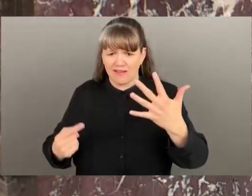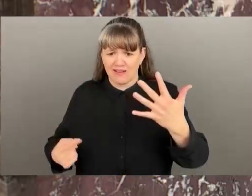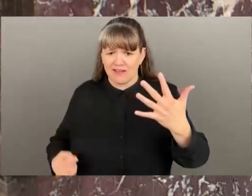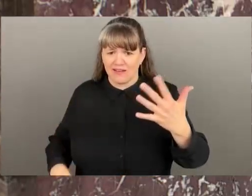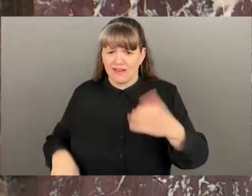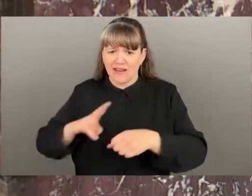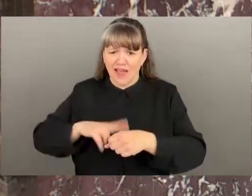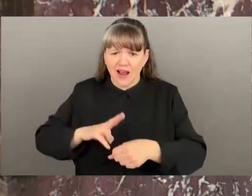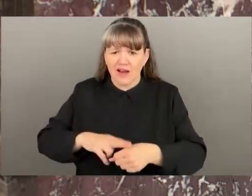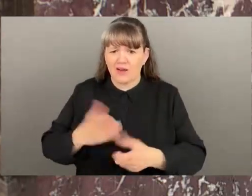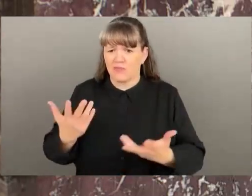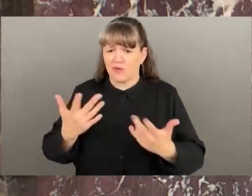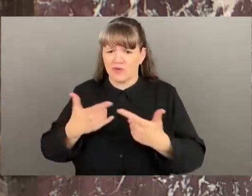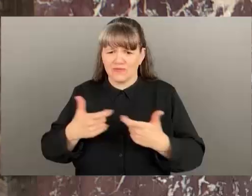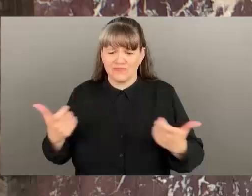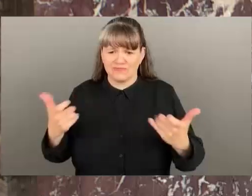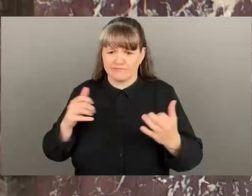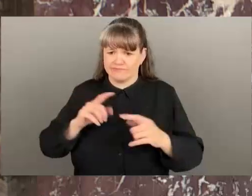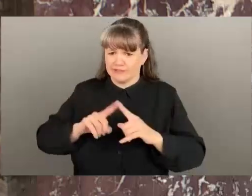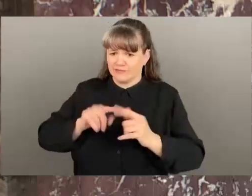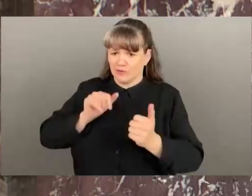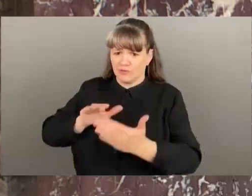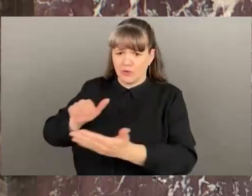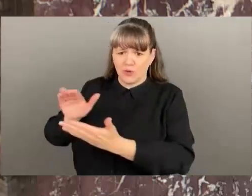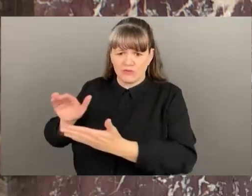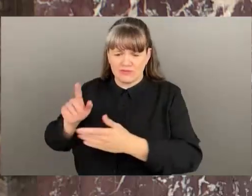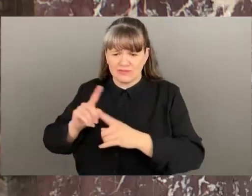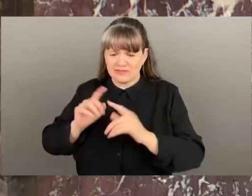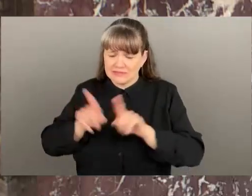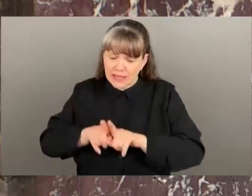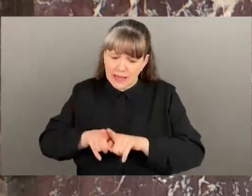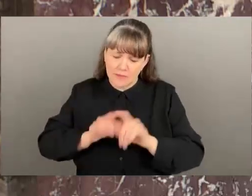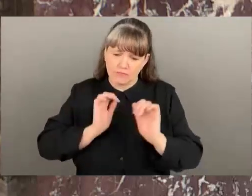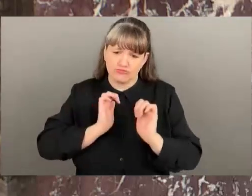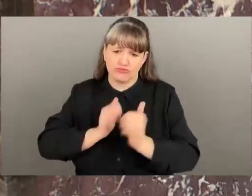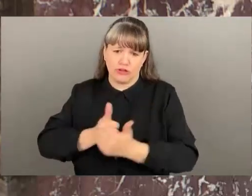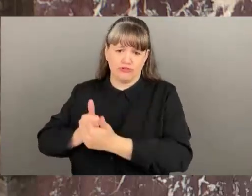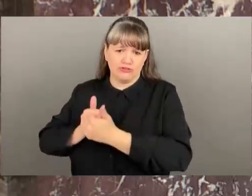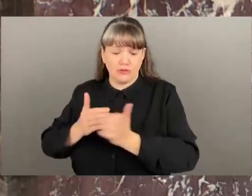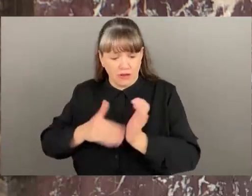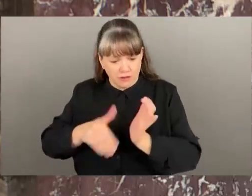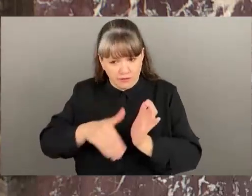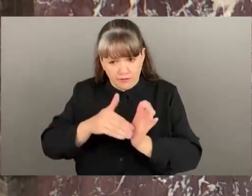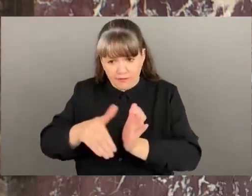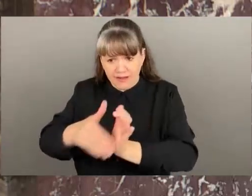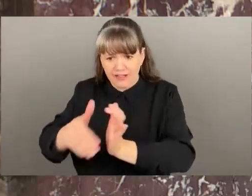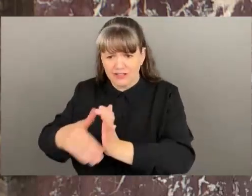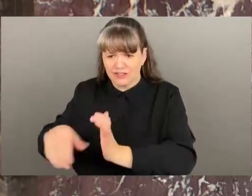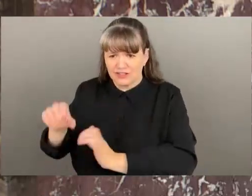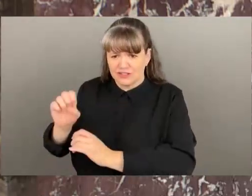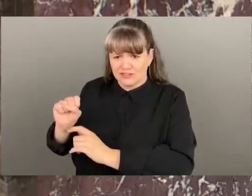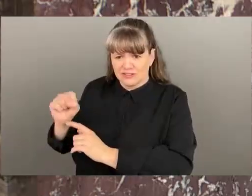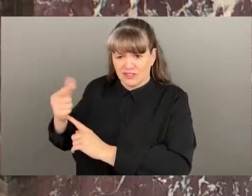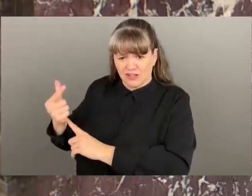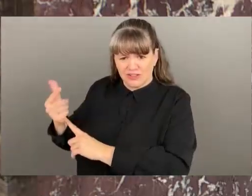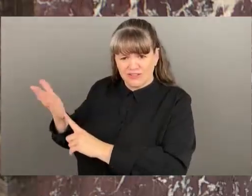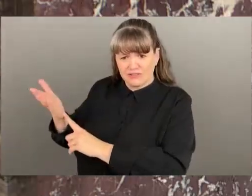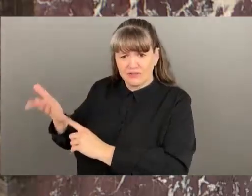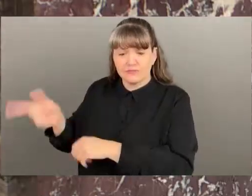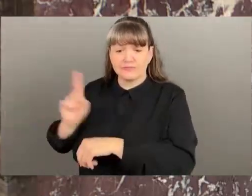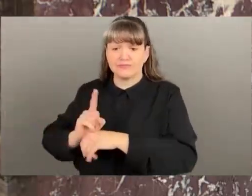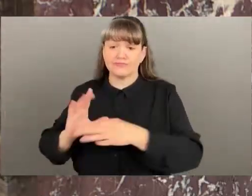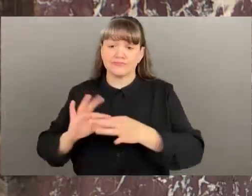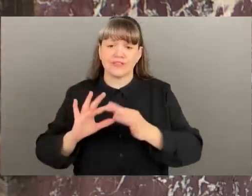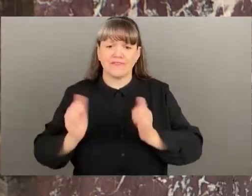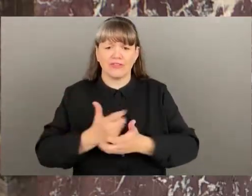same challenges. And time and again, this Solicitor General stands up and says everything is fine, nothing to see here. He